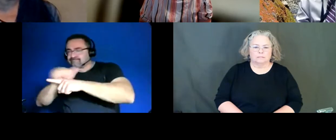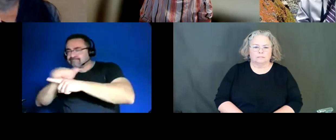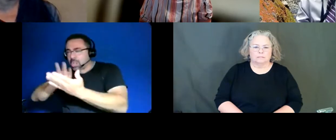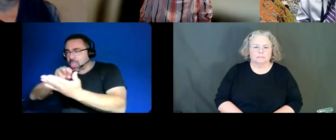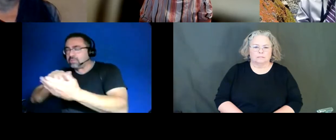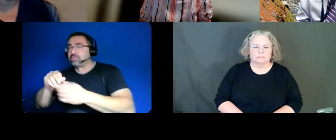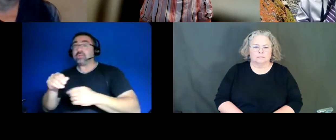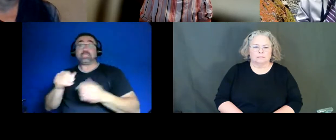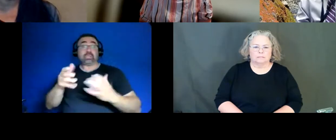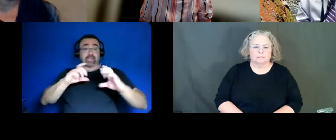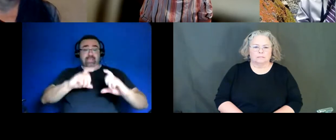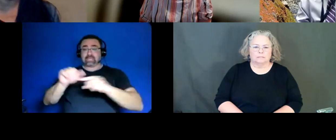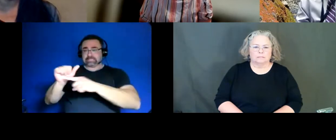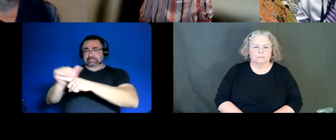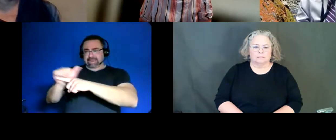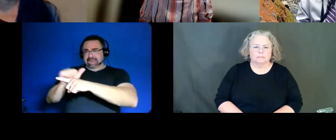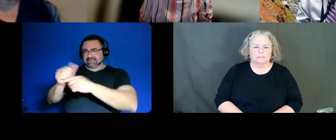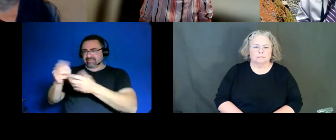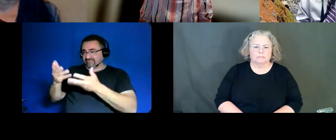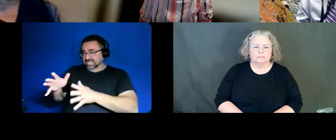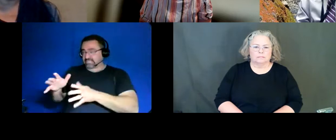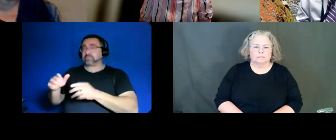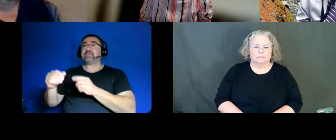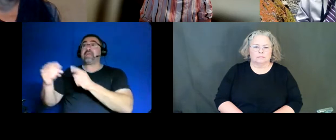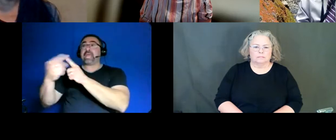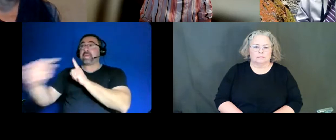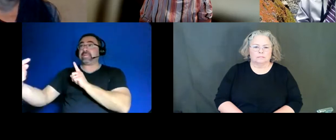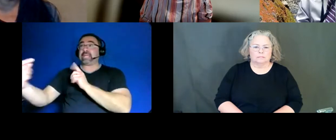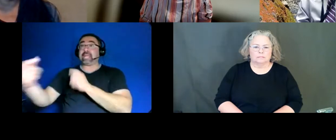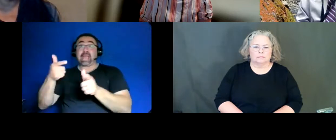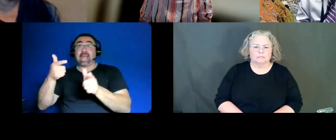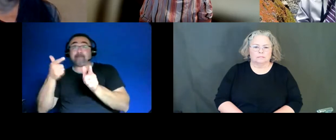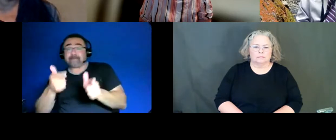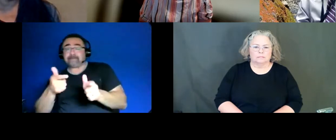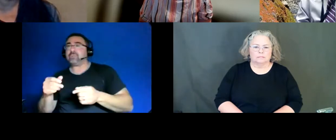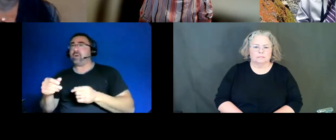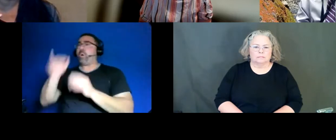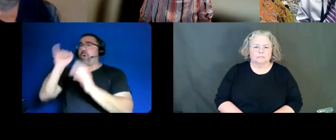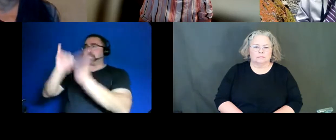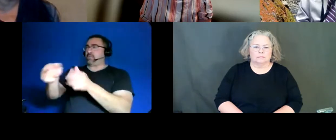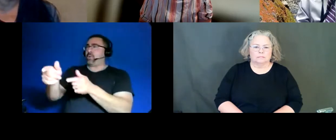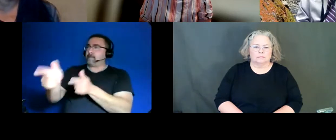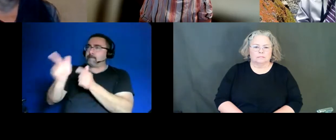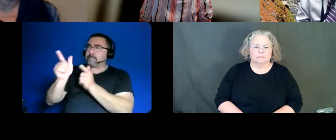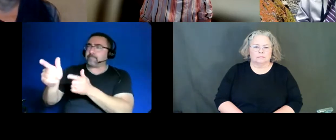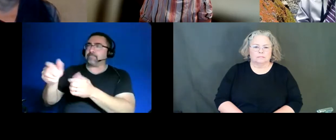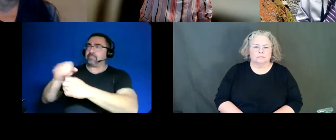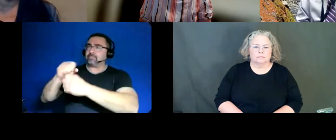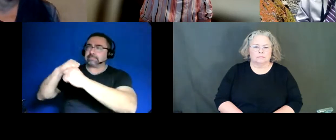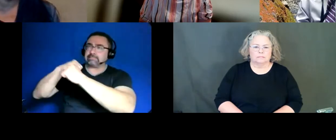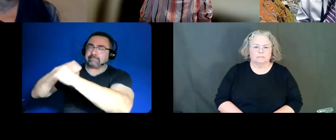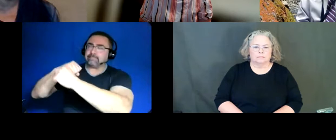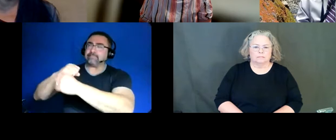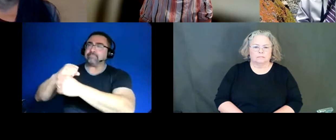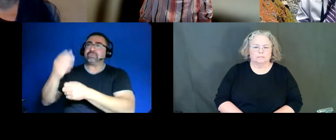trained before the enemy attacks, so that when the enemy attacks, they'll be able to identify, they'll be able to know how to use